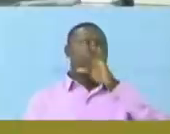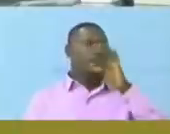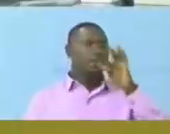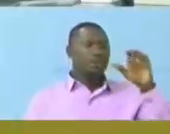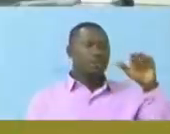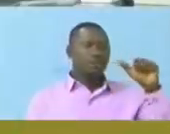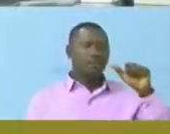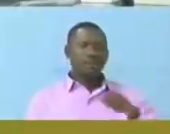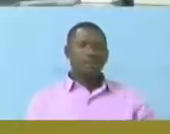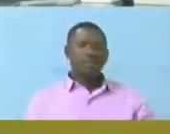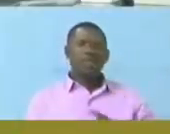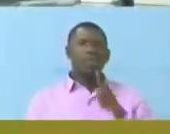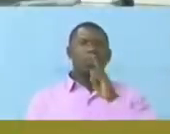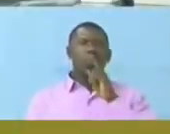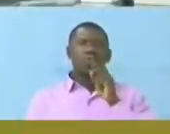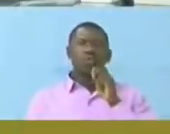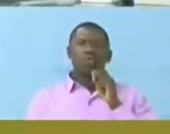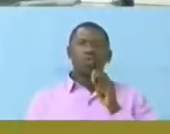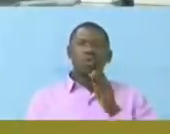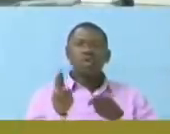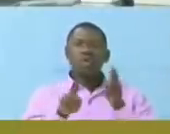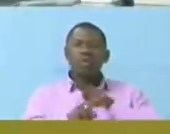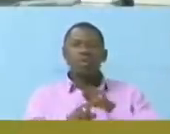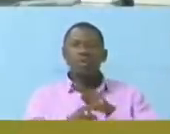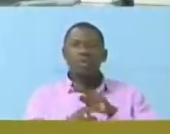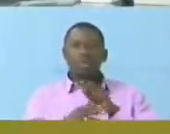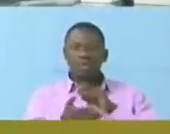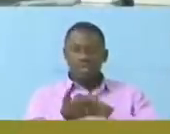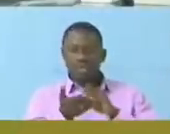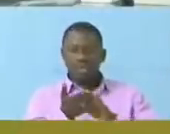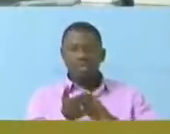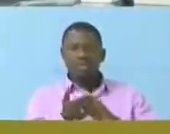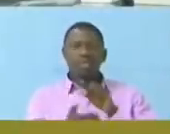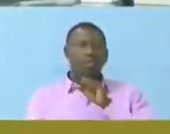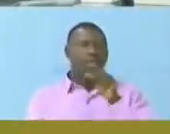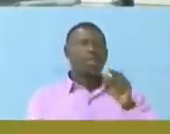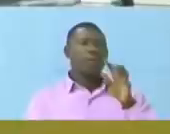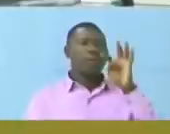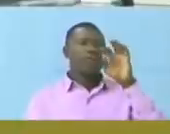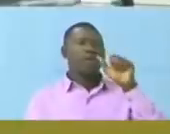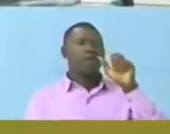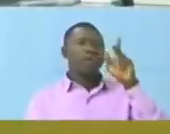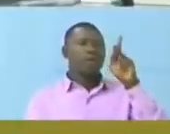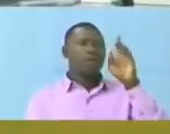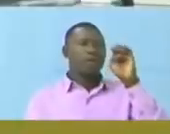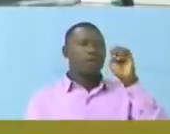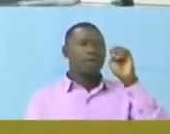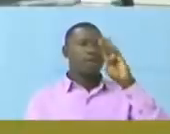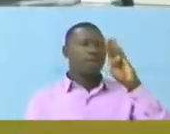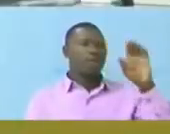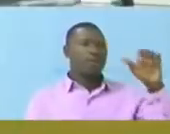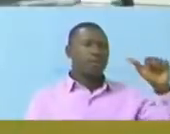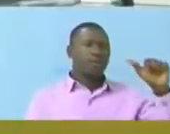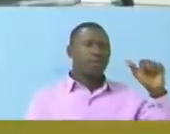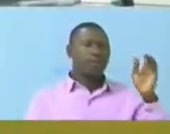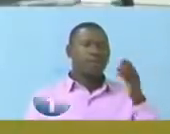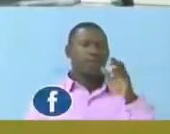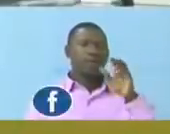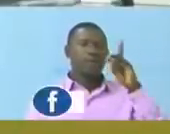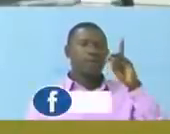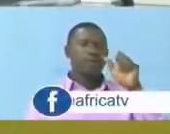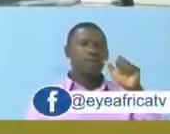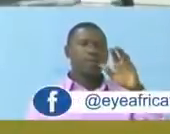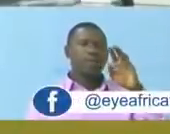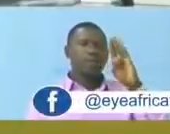listing Fakeba Dabo. Ani mayo kaito sign ka fune Fakeba Dabo. Then Fakeba was a superintendent. Mu Fakeba mu superintendent